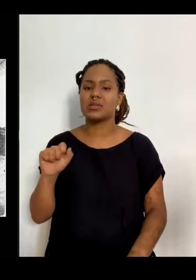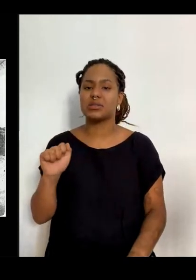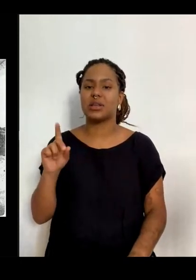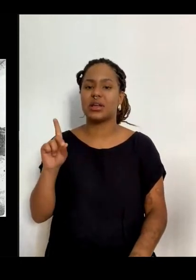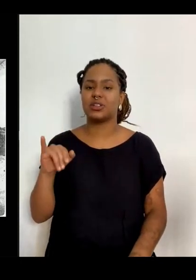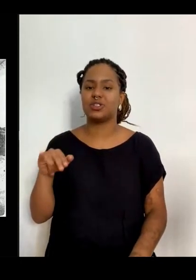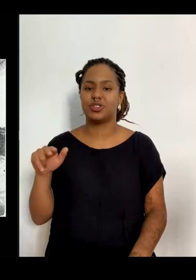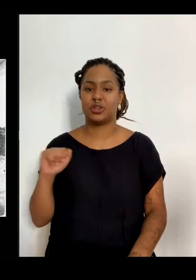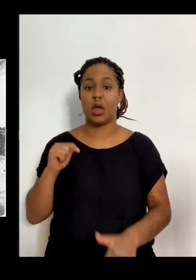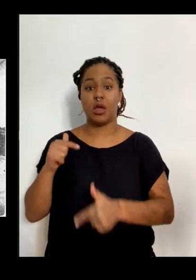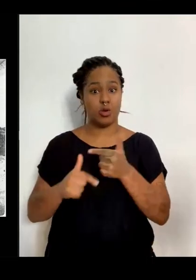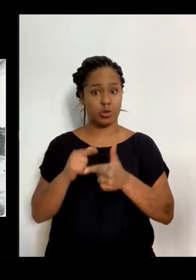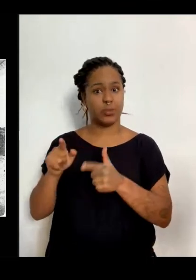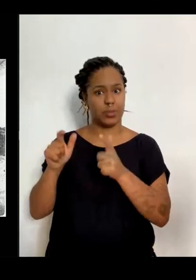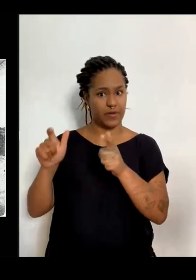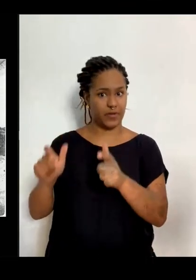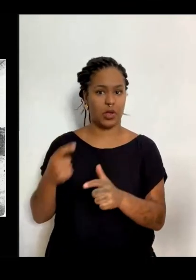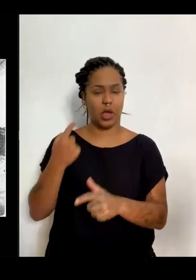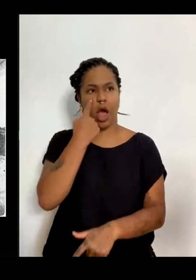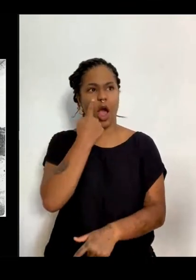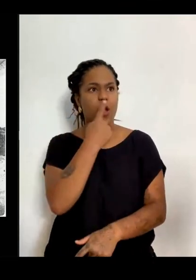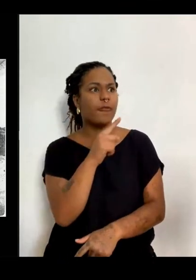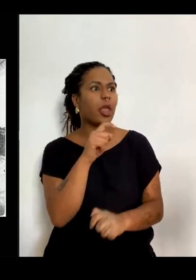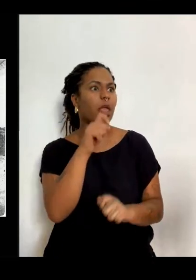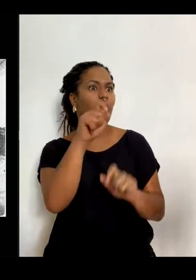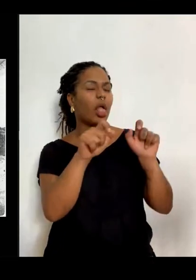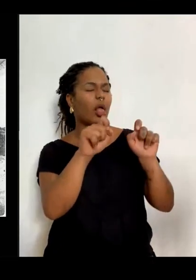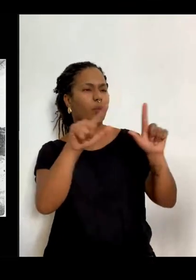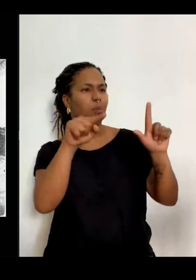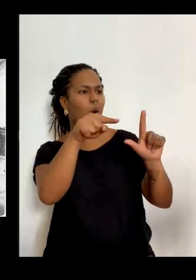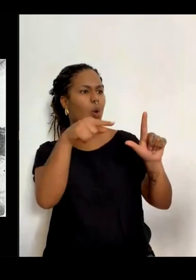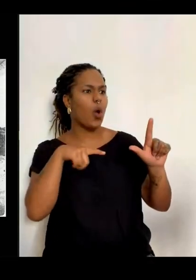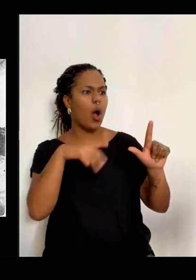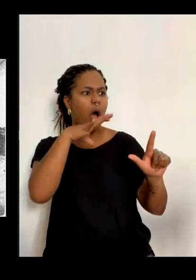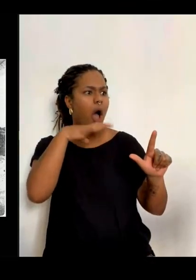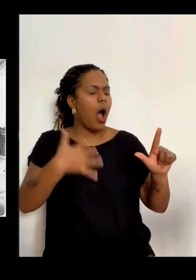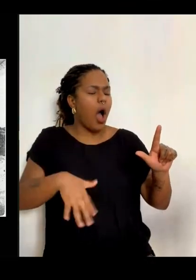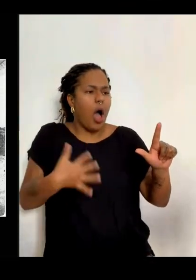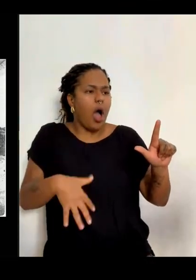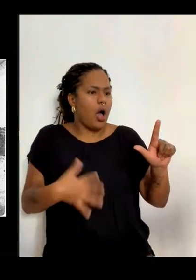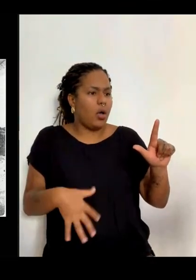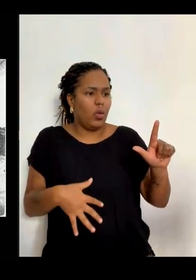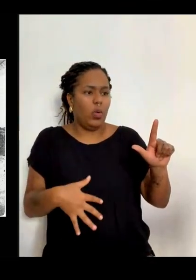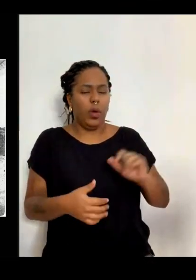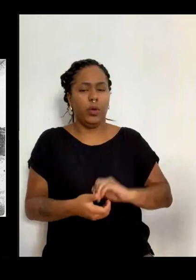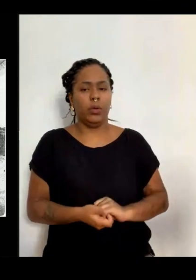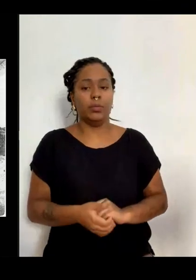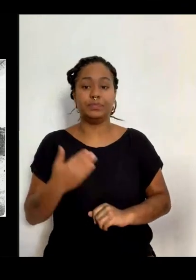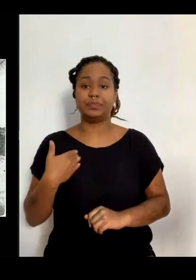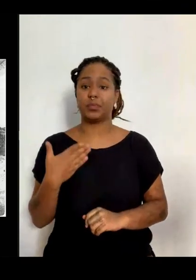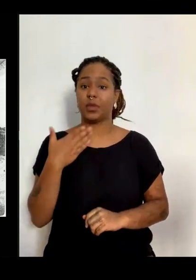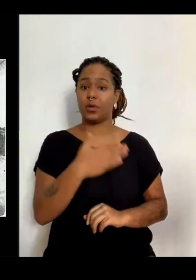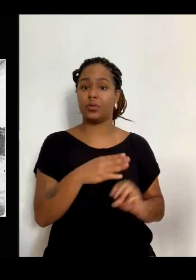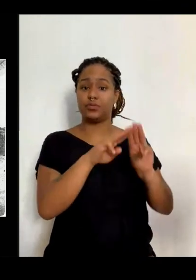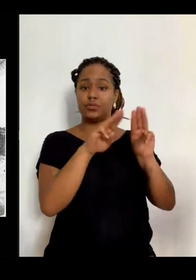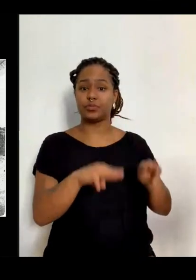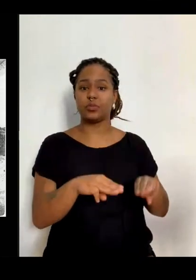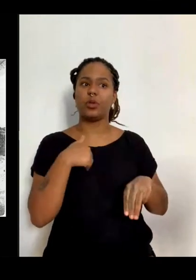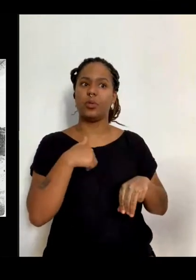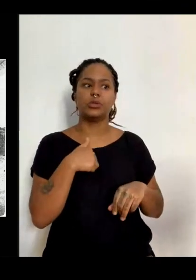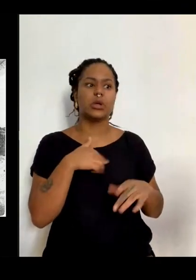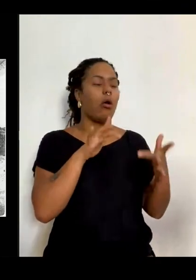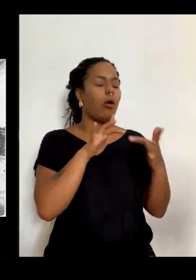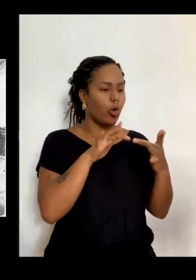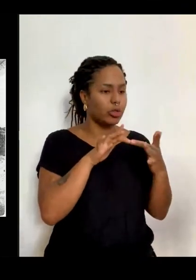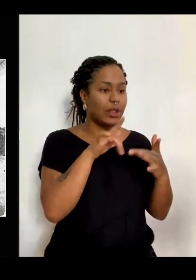by it and I walked up to Richard's here and told him that the next morning there was a